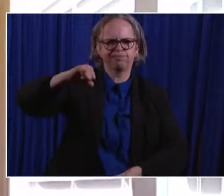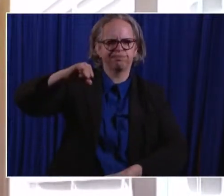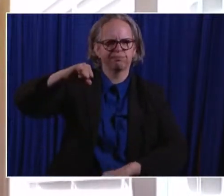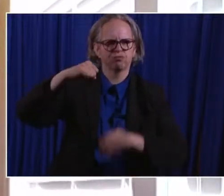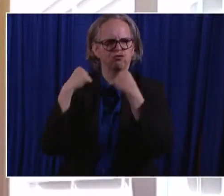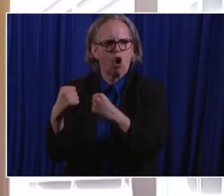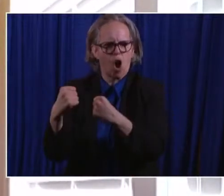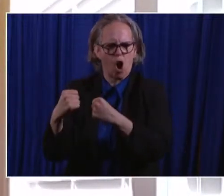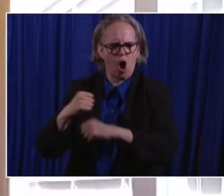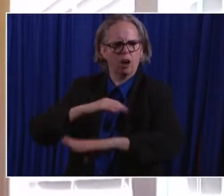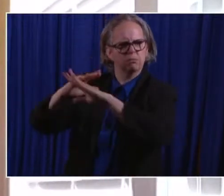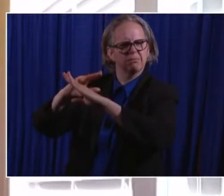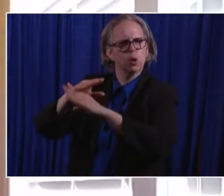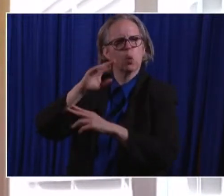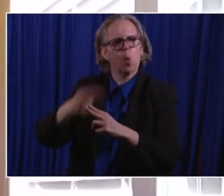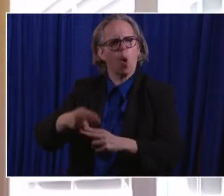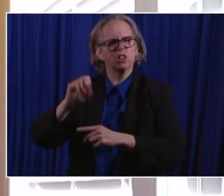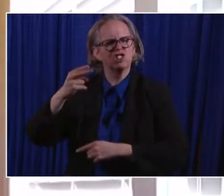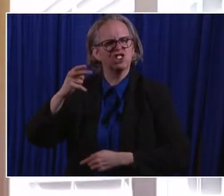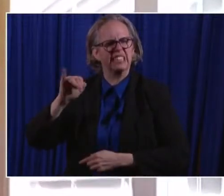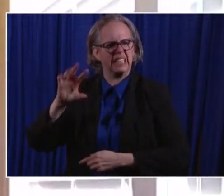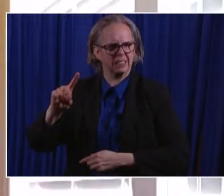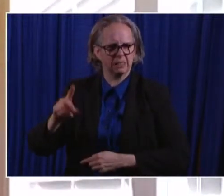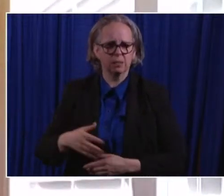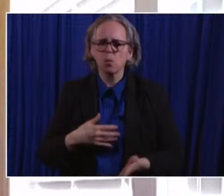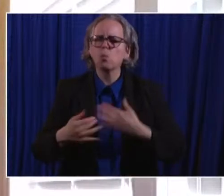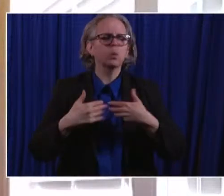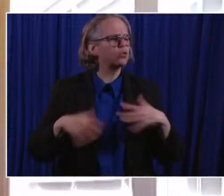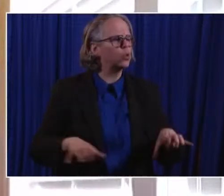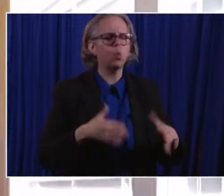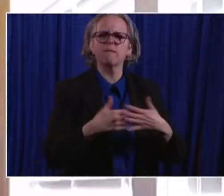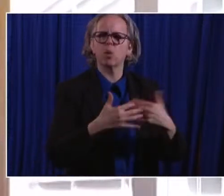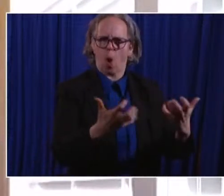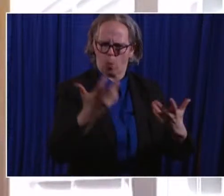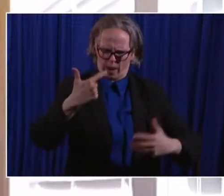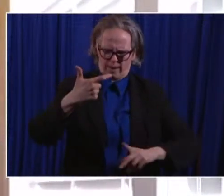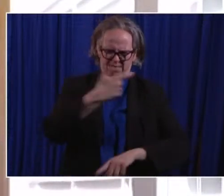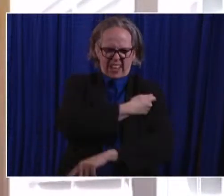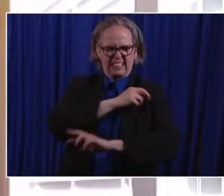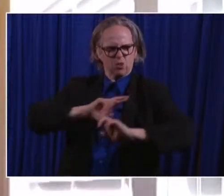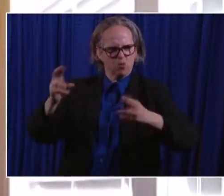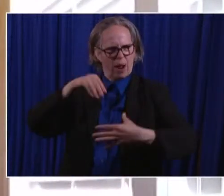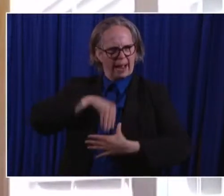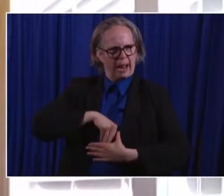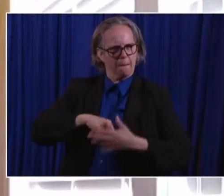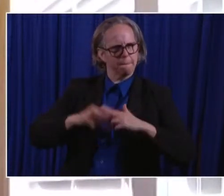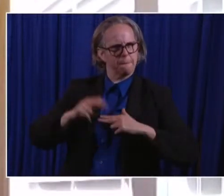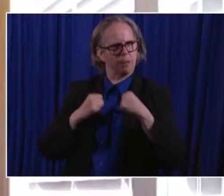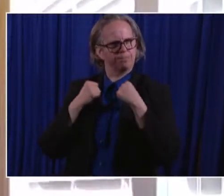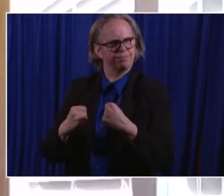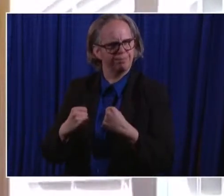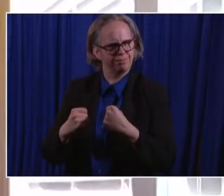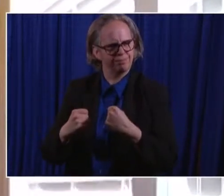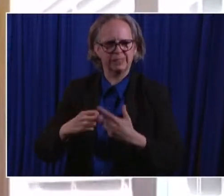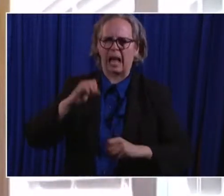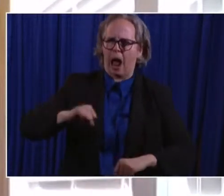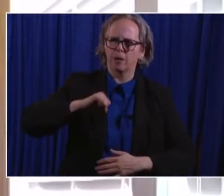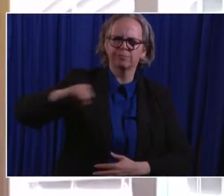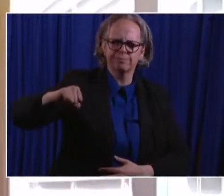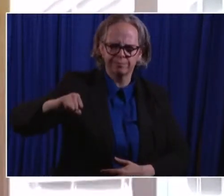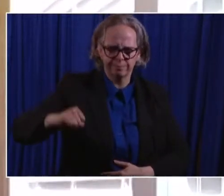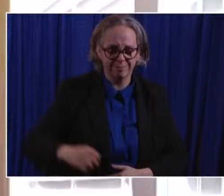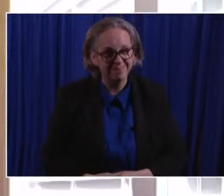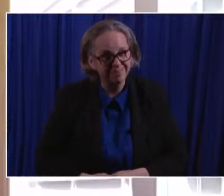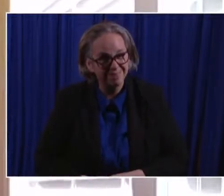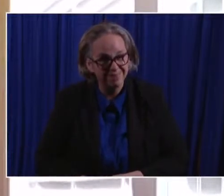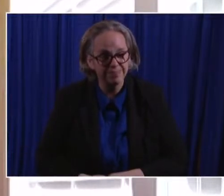it's our sports season, band or orchestra season, theater, social events, et cetera, as the governor noted. So we're making real